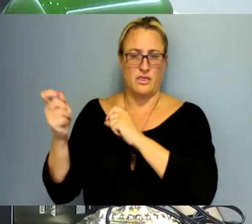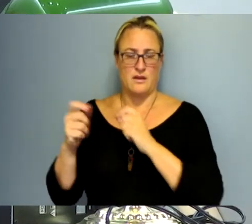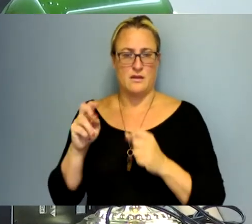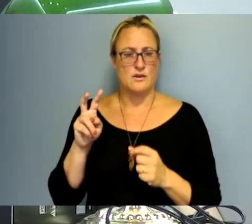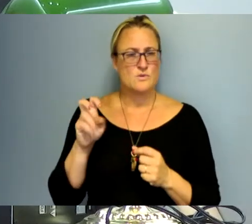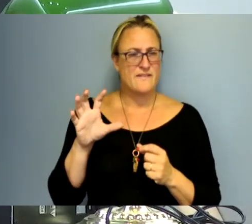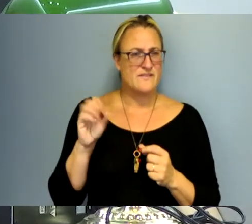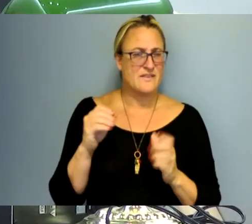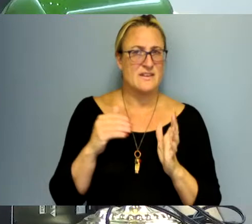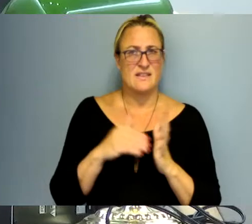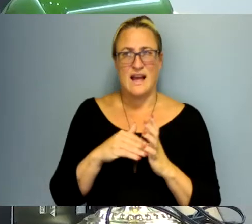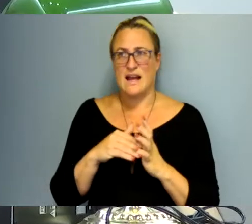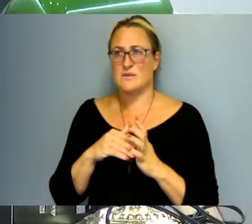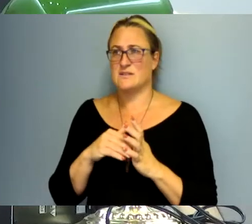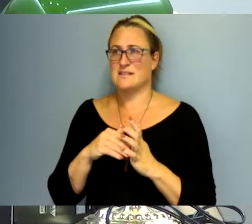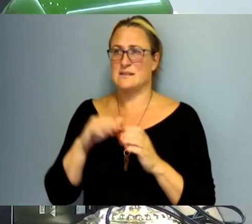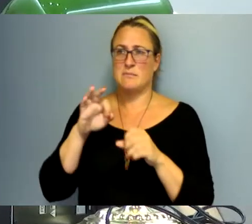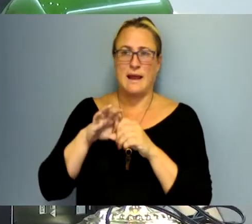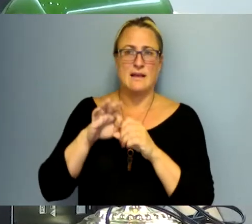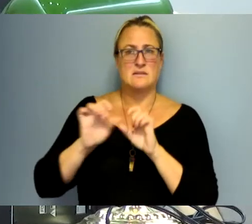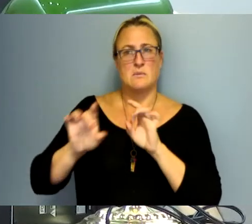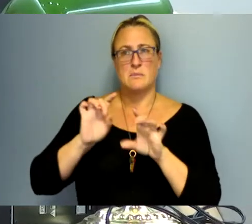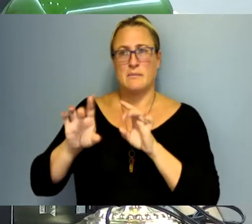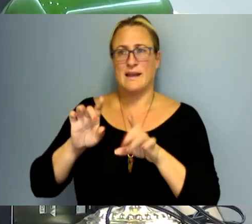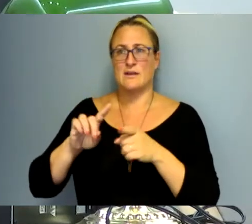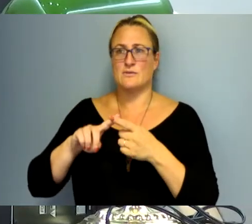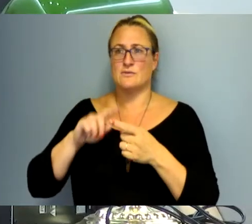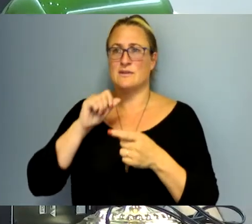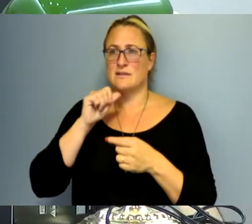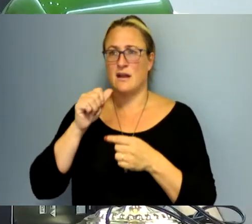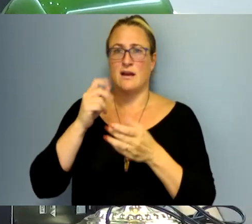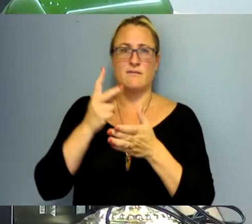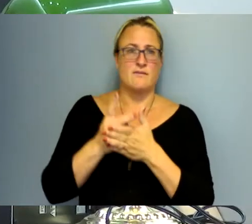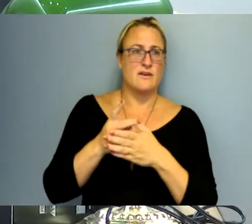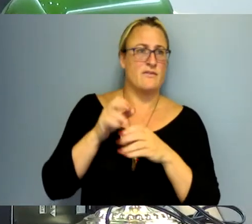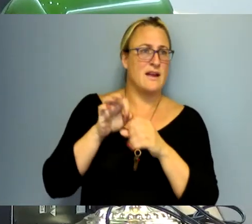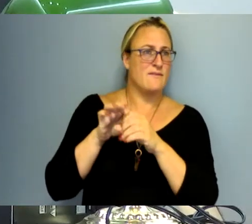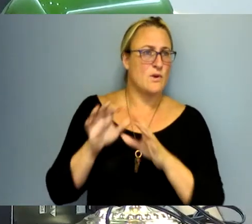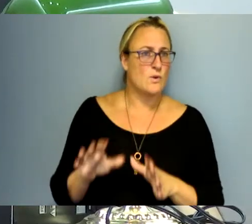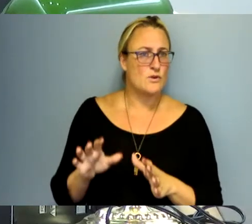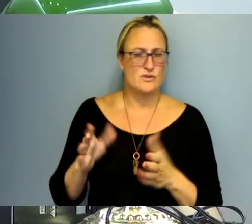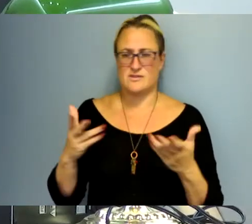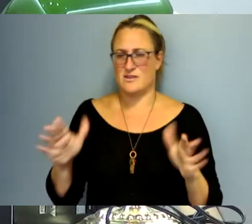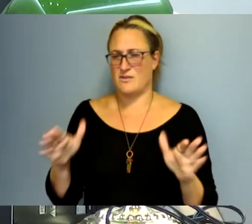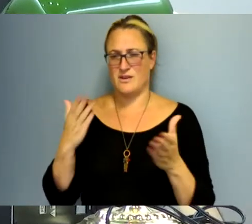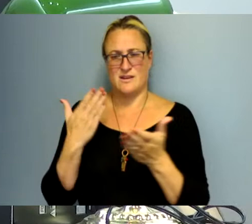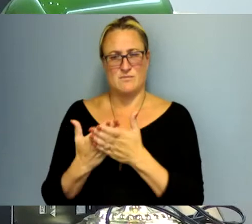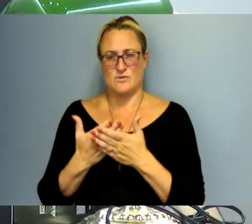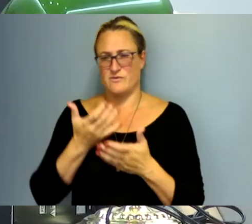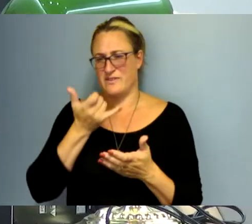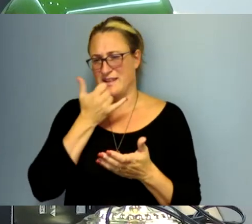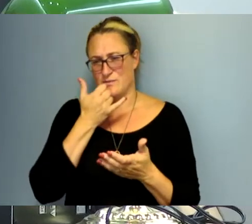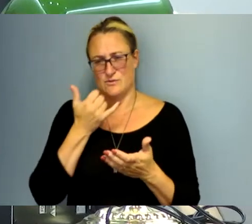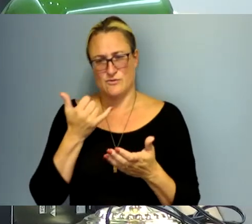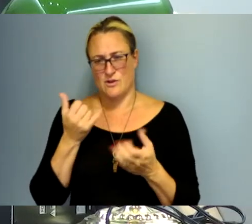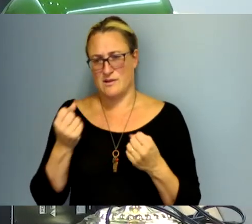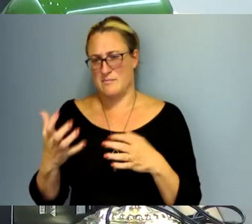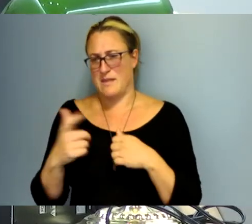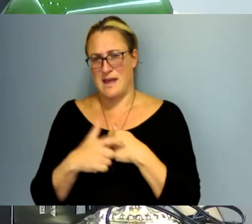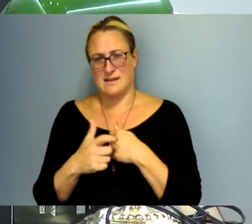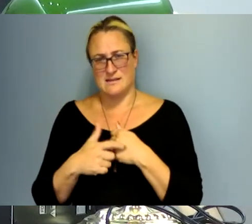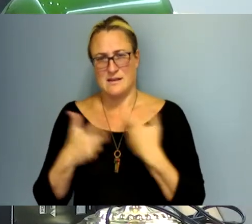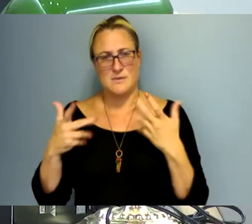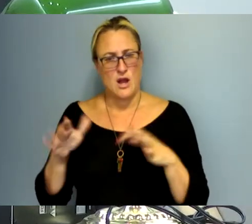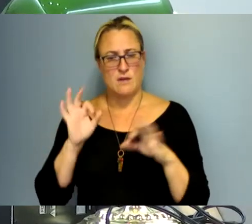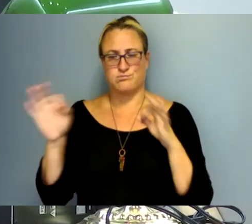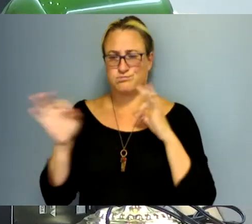250,000 ballots that were mailed to non-verified voters, which has been proven wrong many, many times, as was explained thoroughly